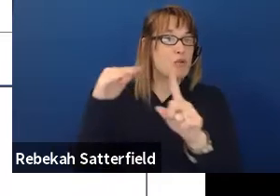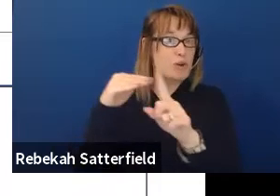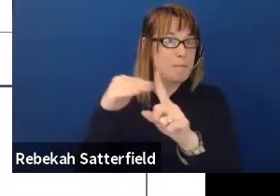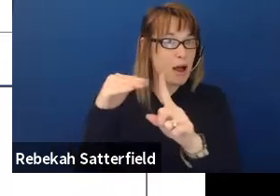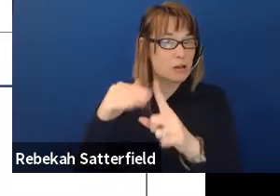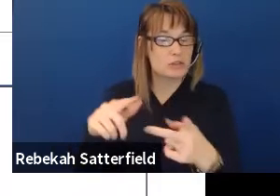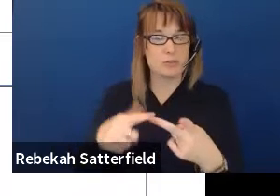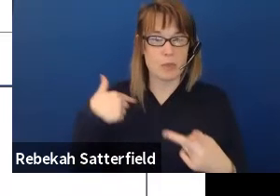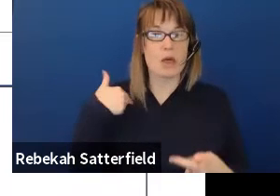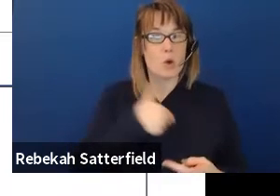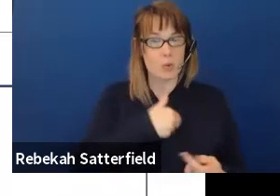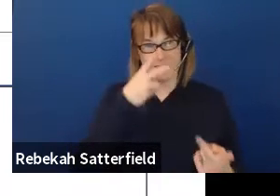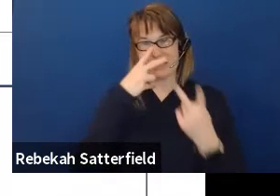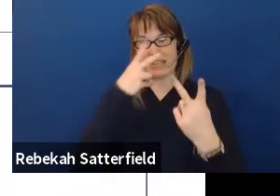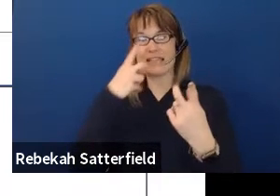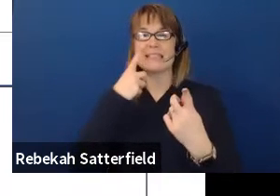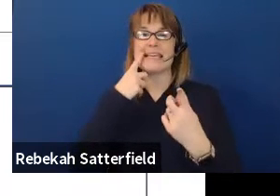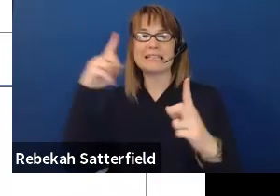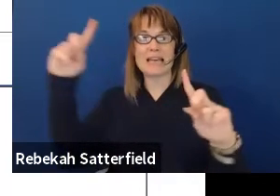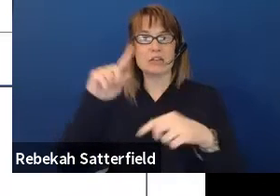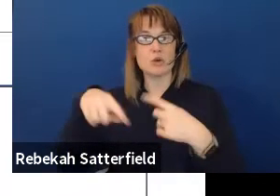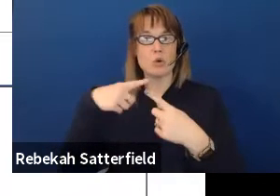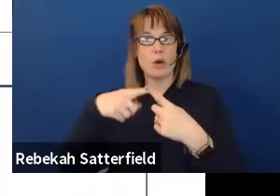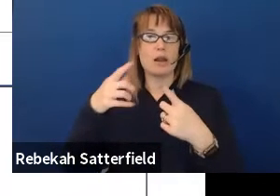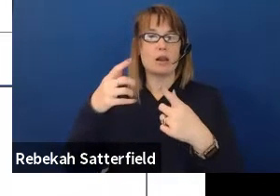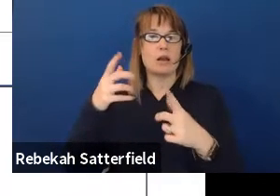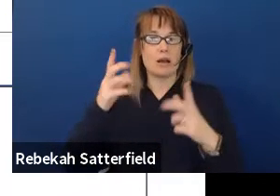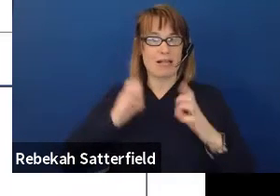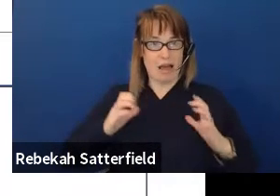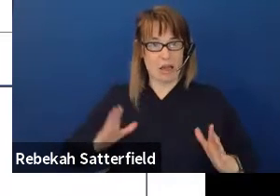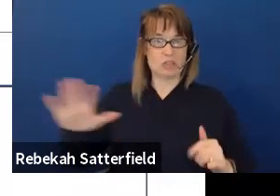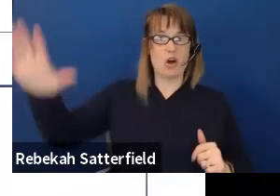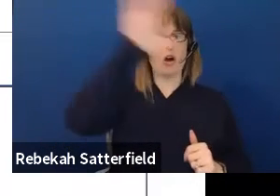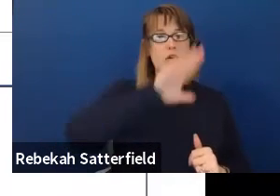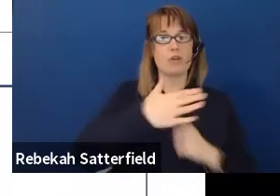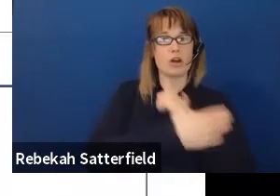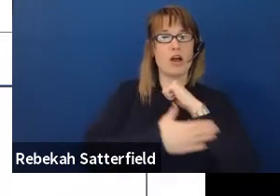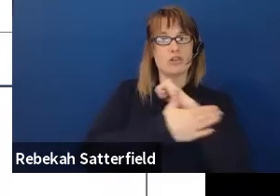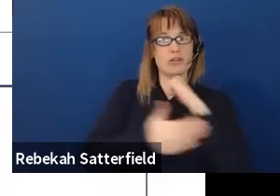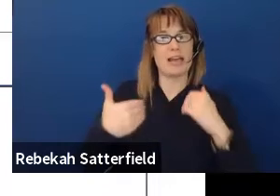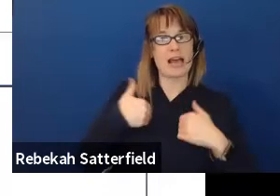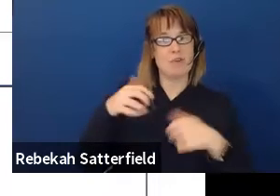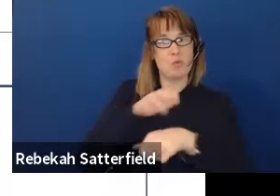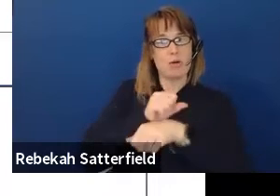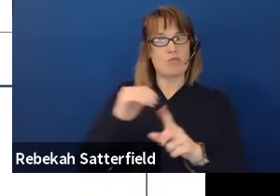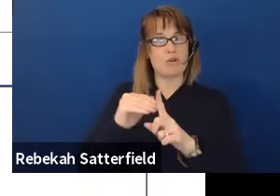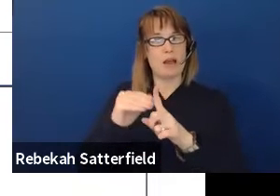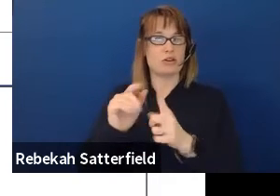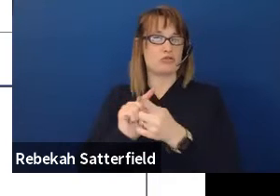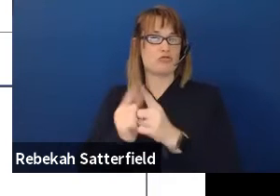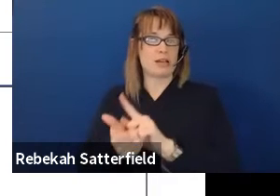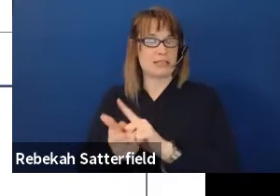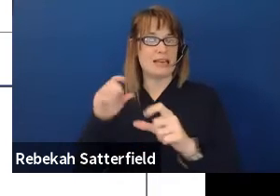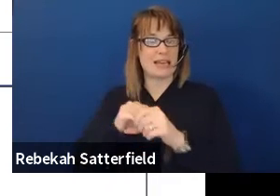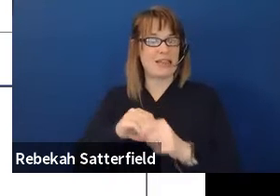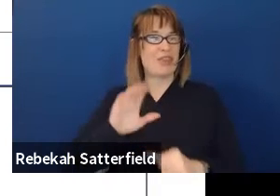success on clients across the country having an appointment reminder translated into a